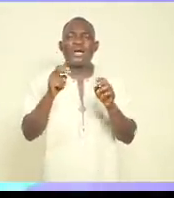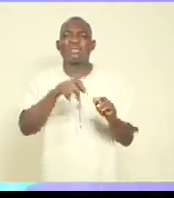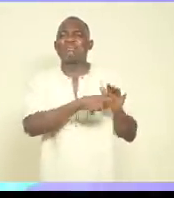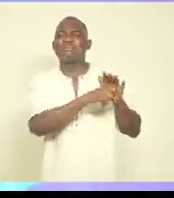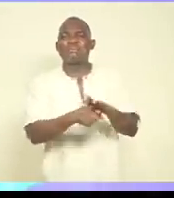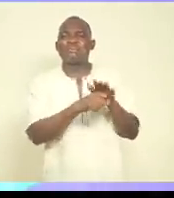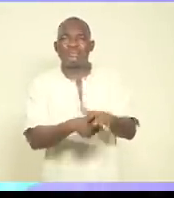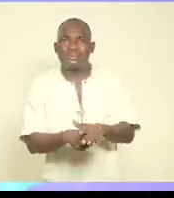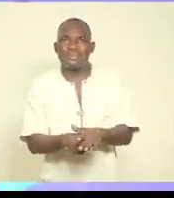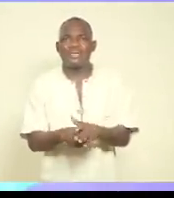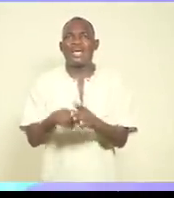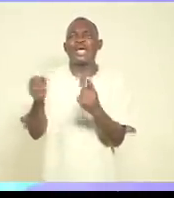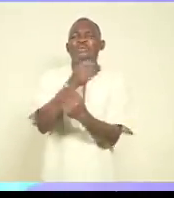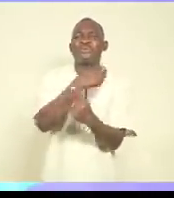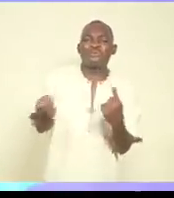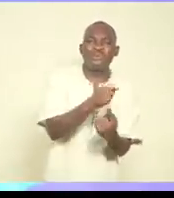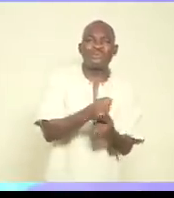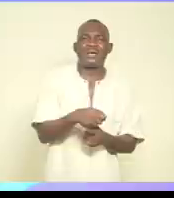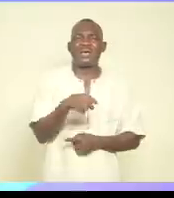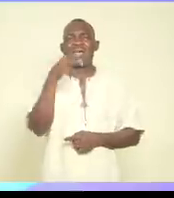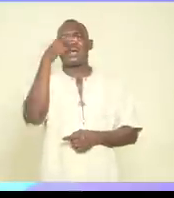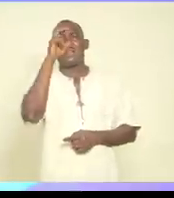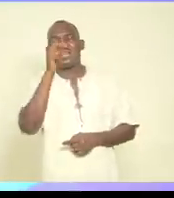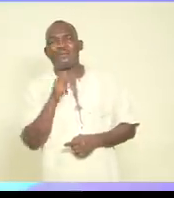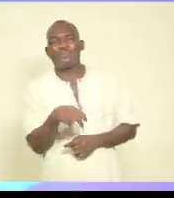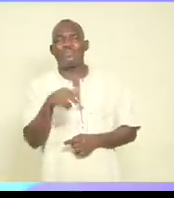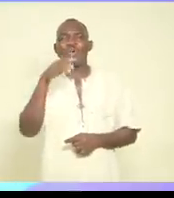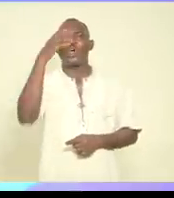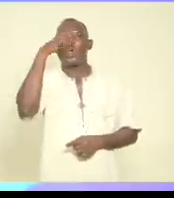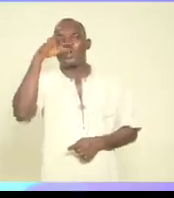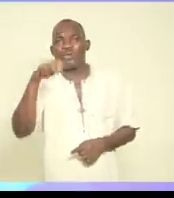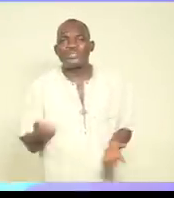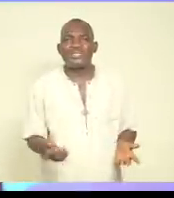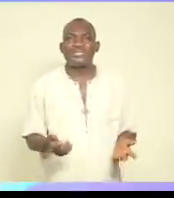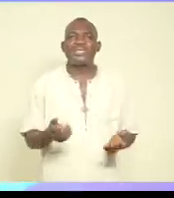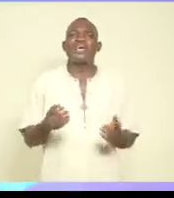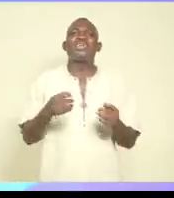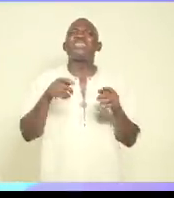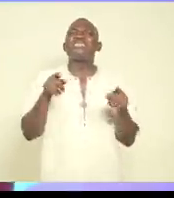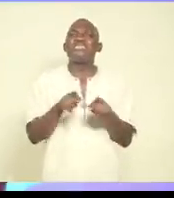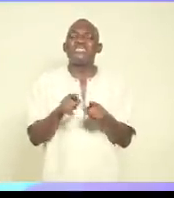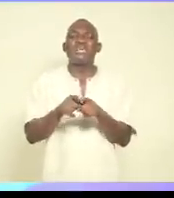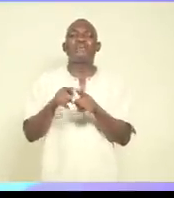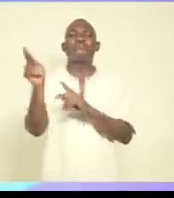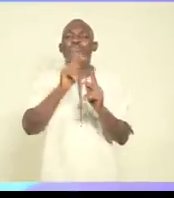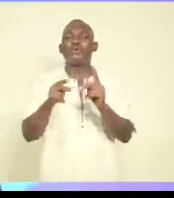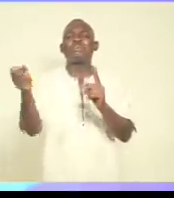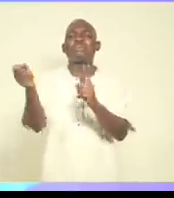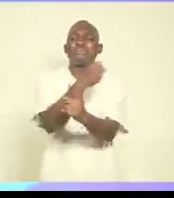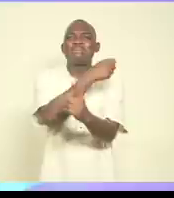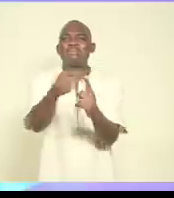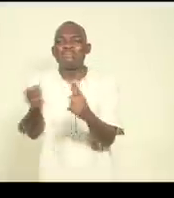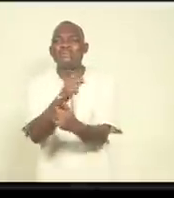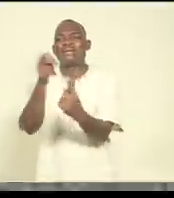intimidation, crime, corruption, and of course, more treatment